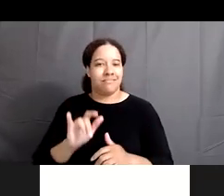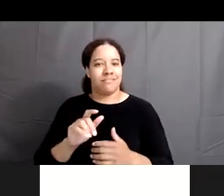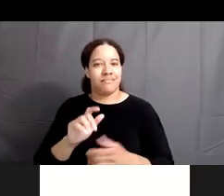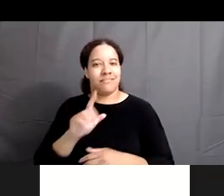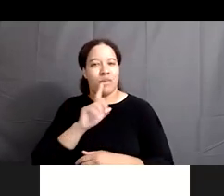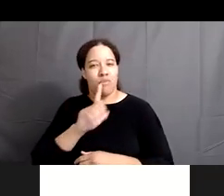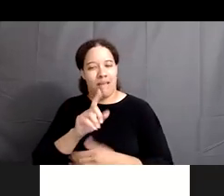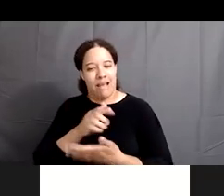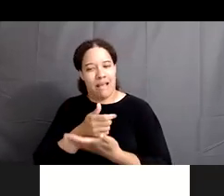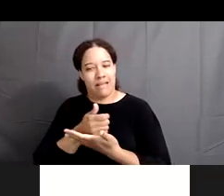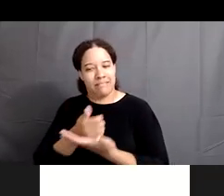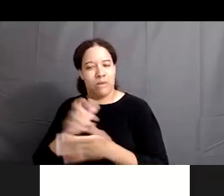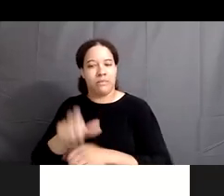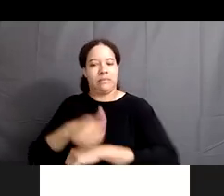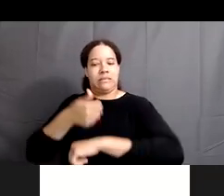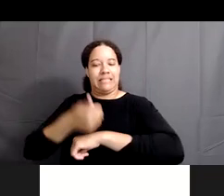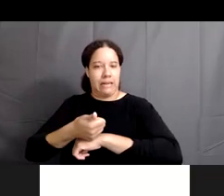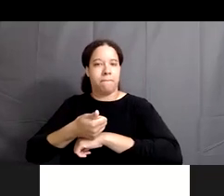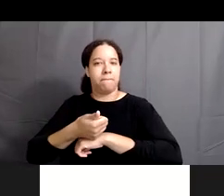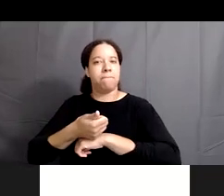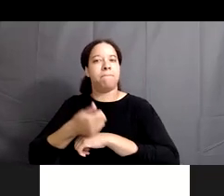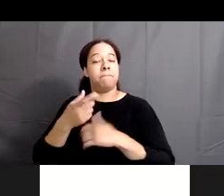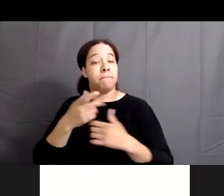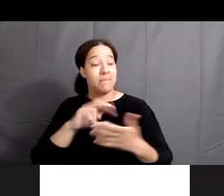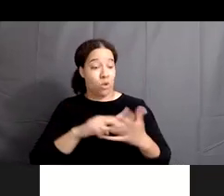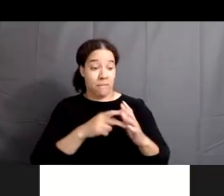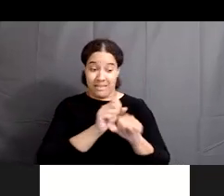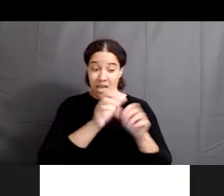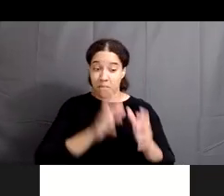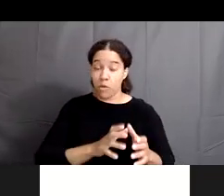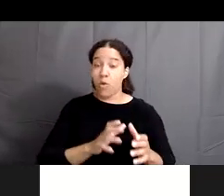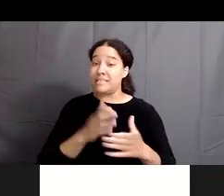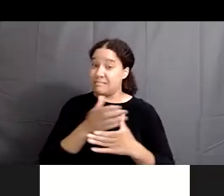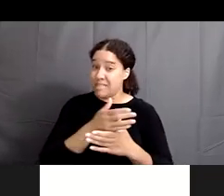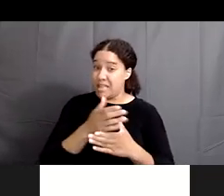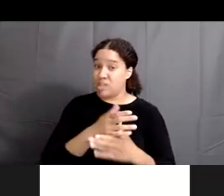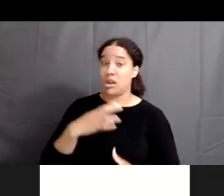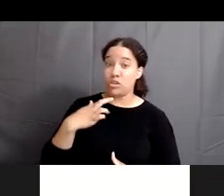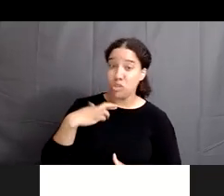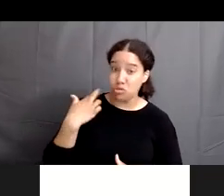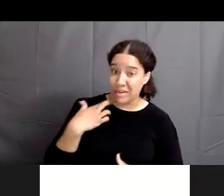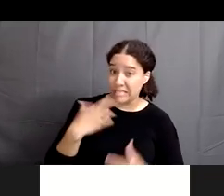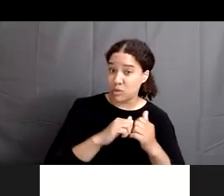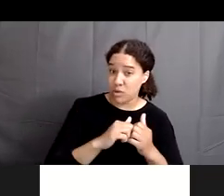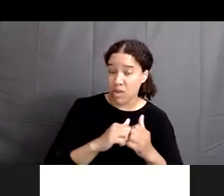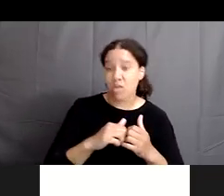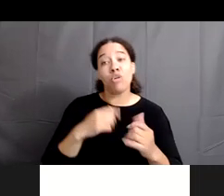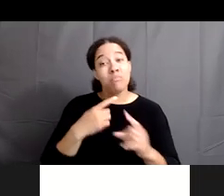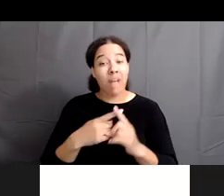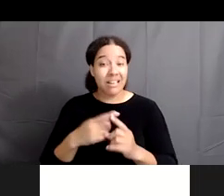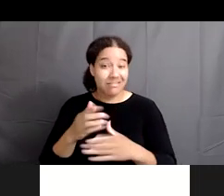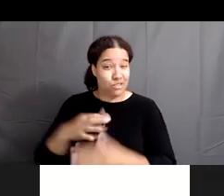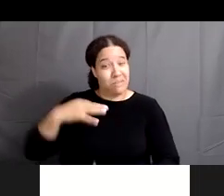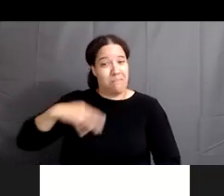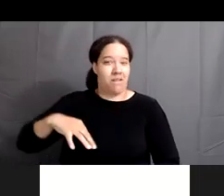for sharing the risk for the business and also benefiting from that business's success and reaping the rewards. So I'm